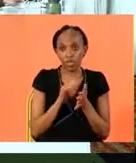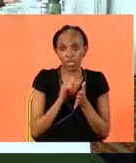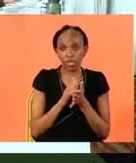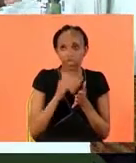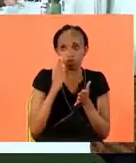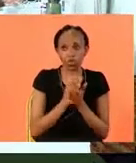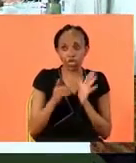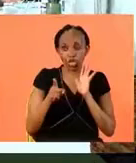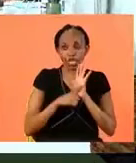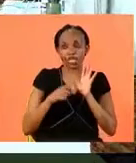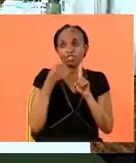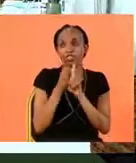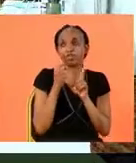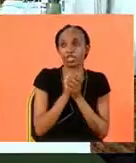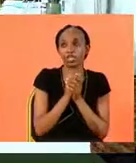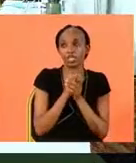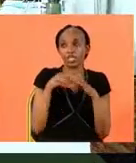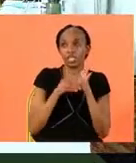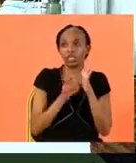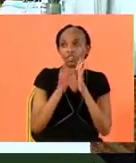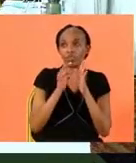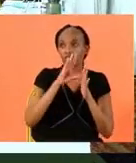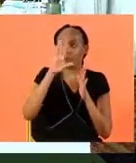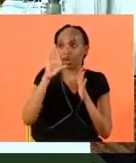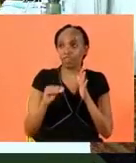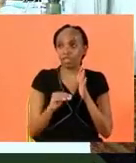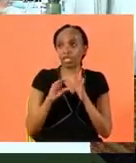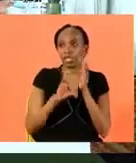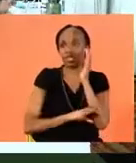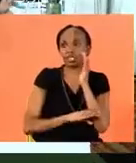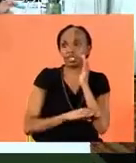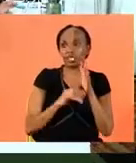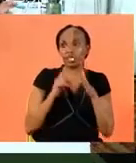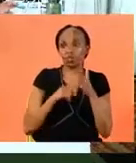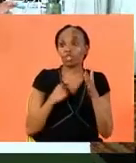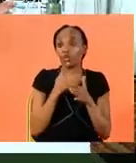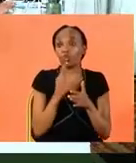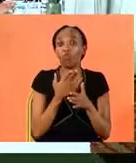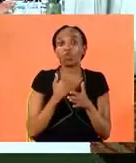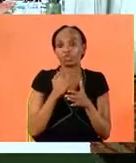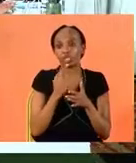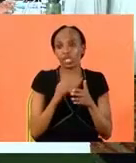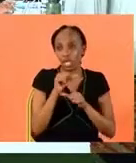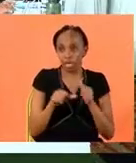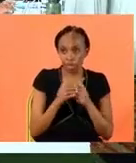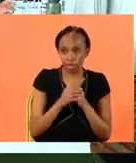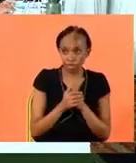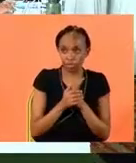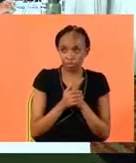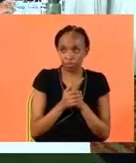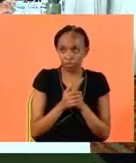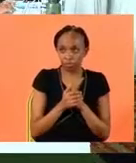that is actually the negative impact on development for African countries. And what I want to say regarding